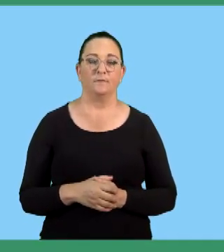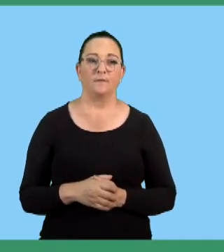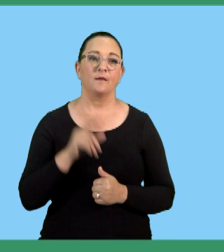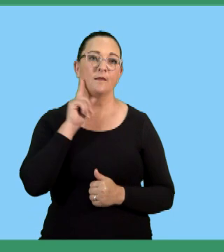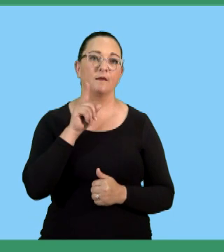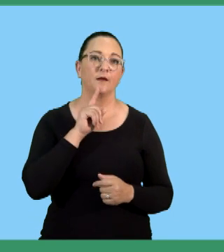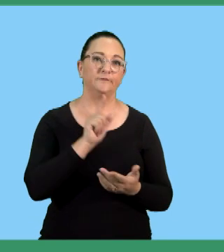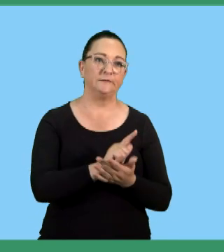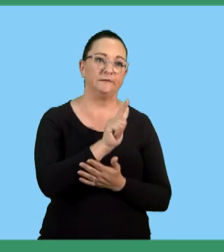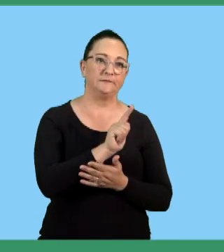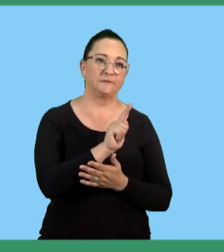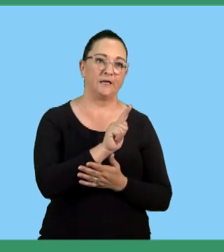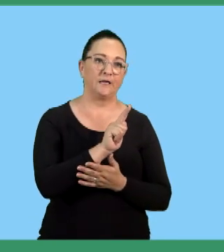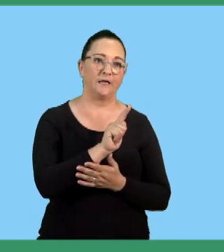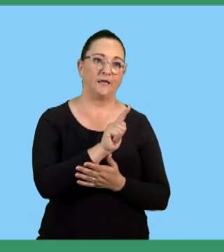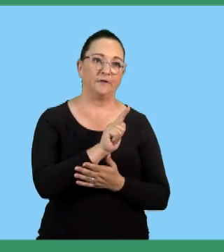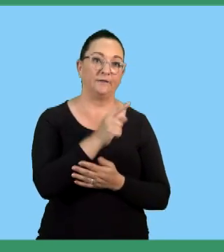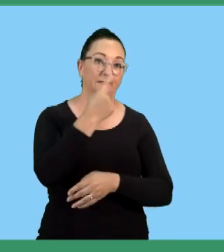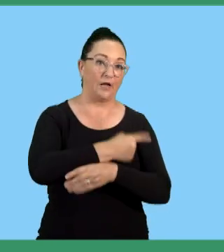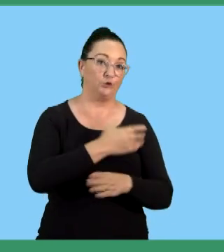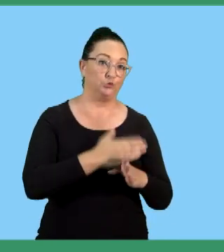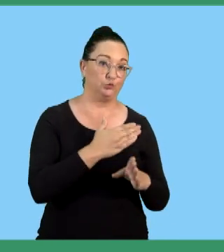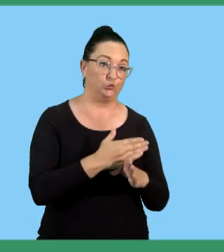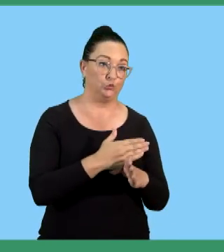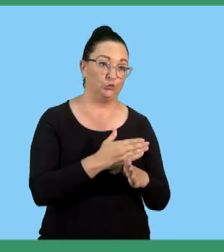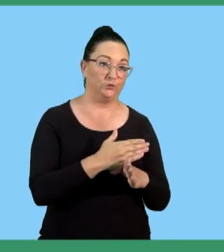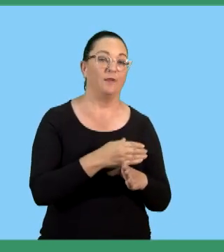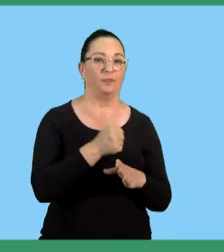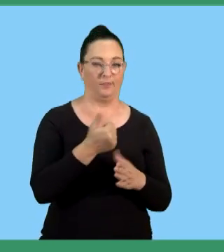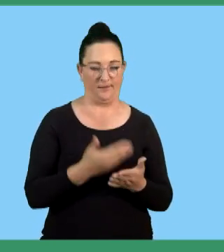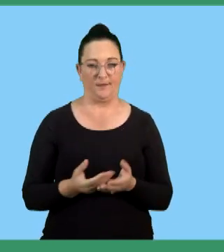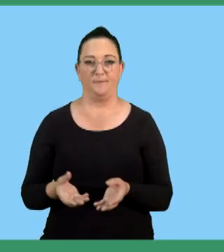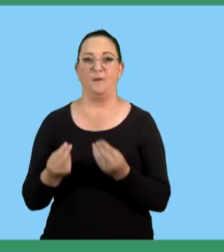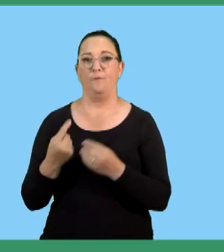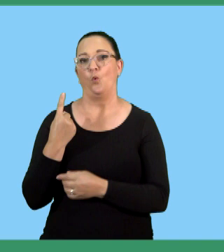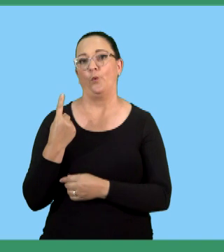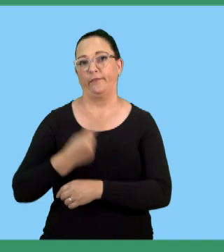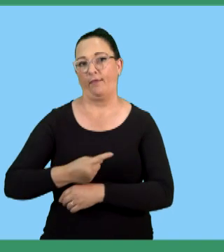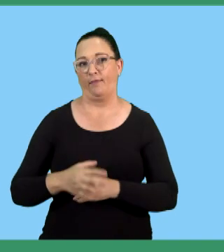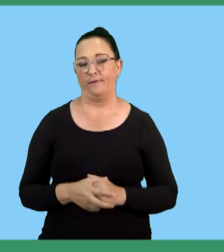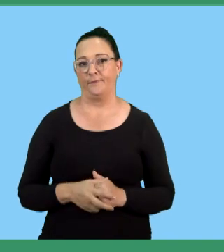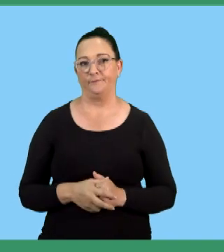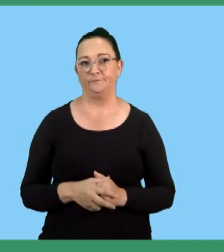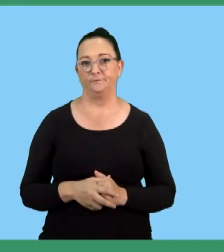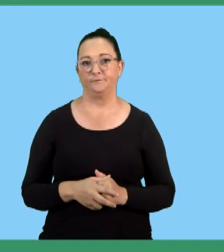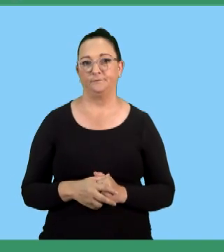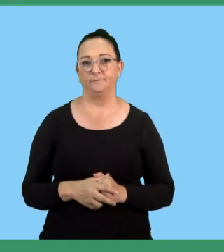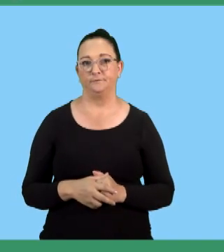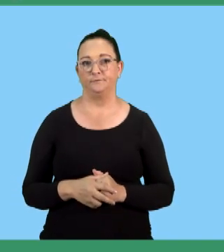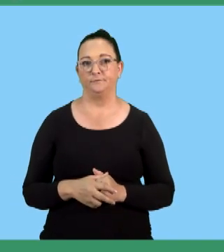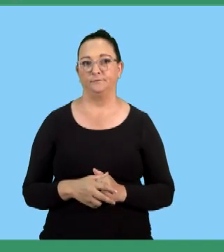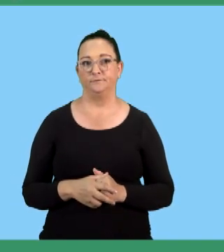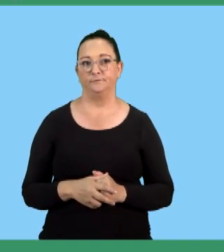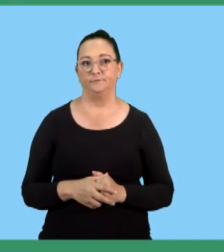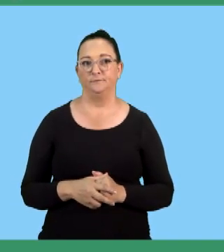1 day for every 17 days worked, 1 day for every 17 days worked. And